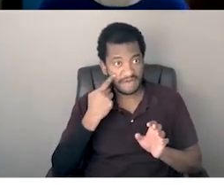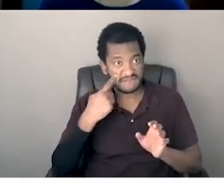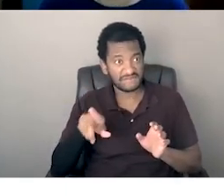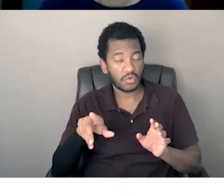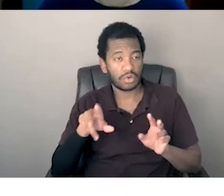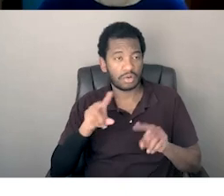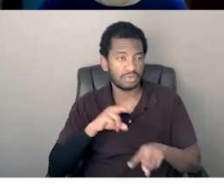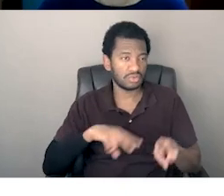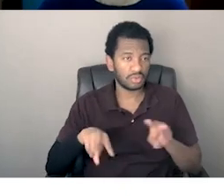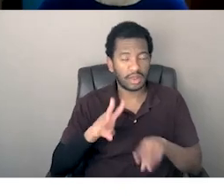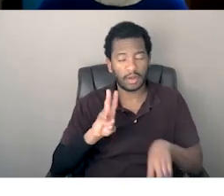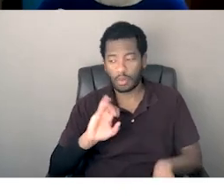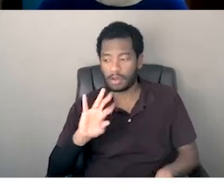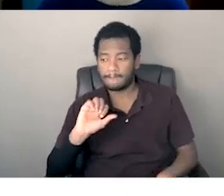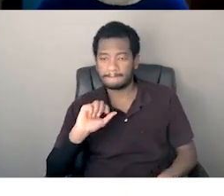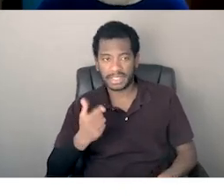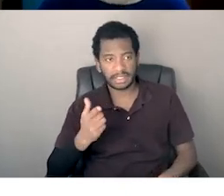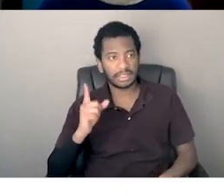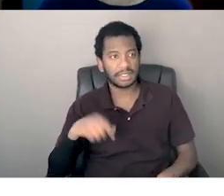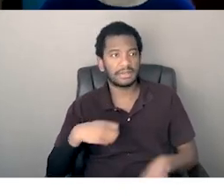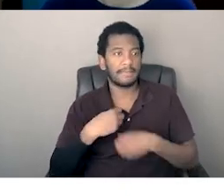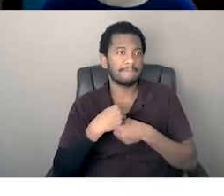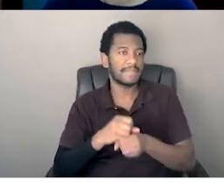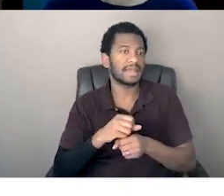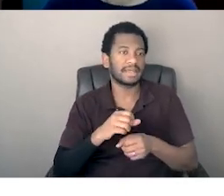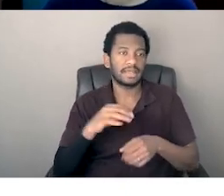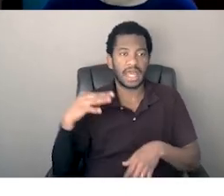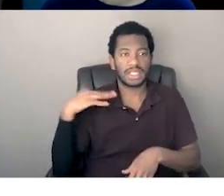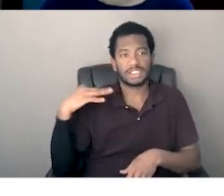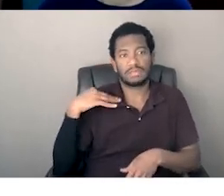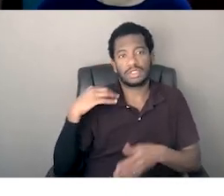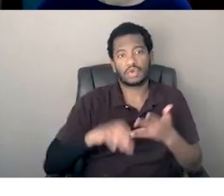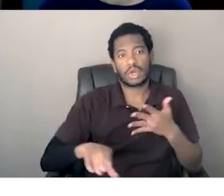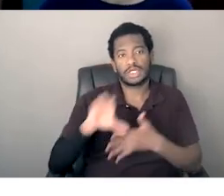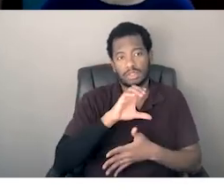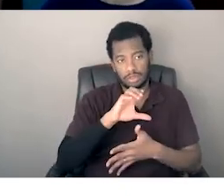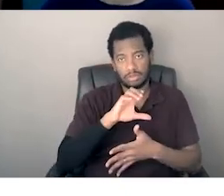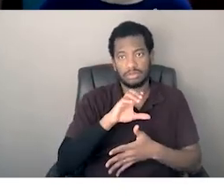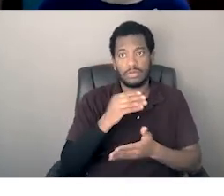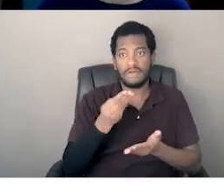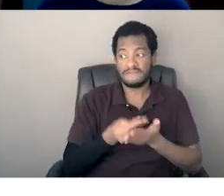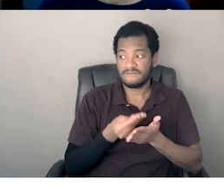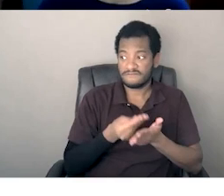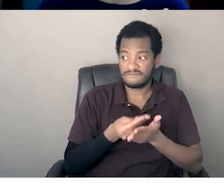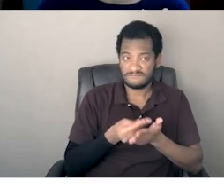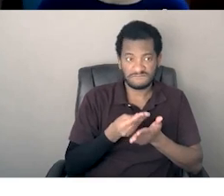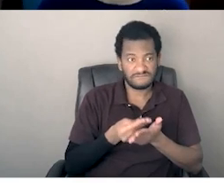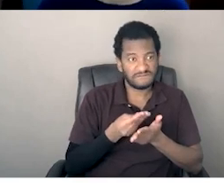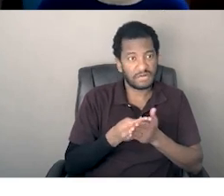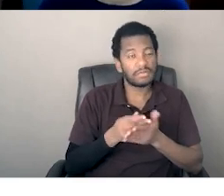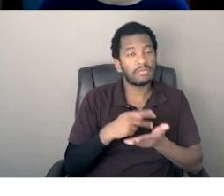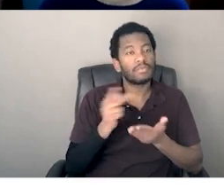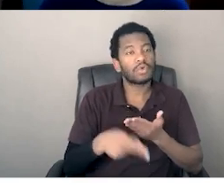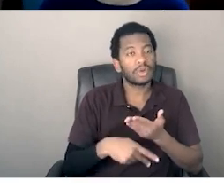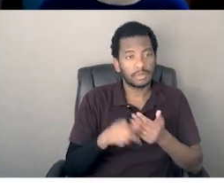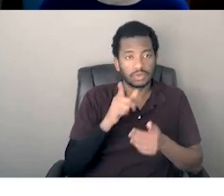that screen in. And we'll want to fund programs that have assessment around well-being, looking at that whole